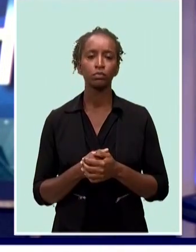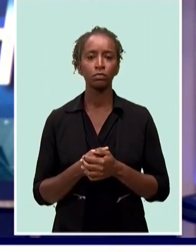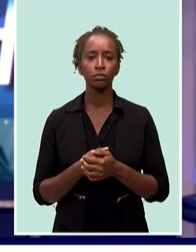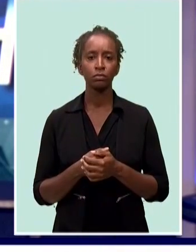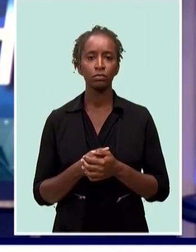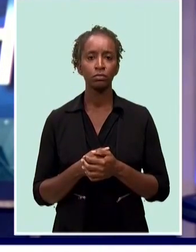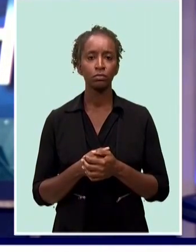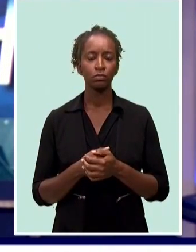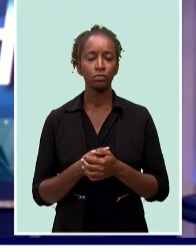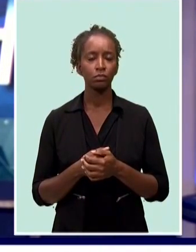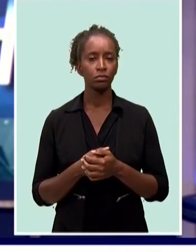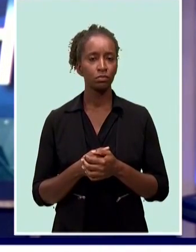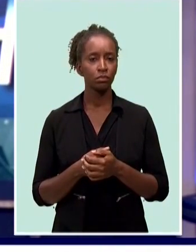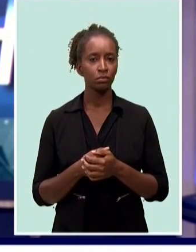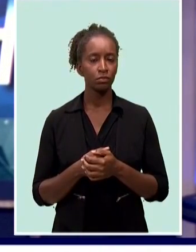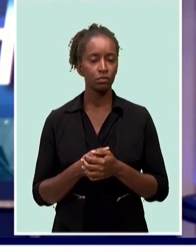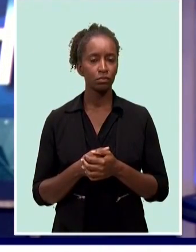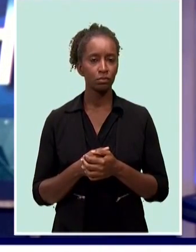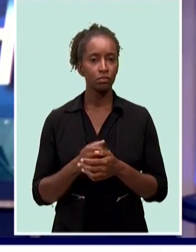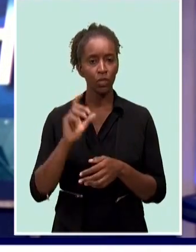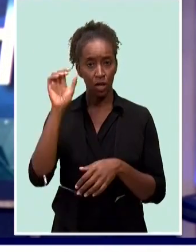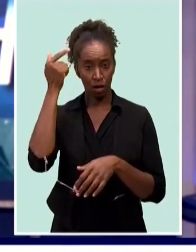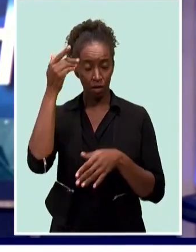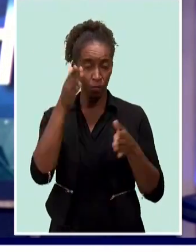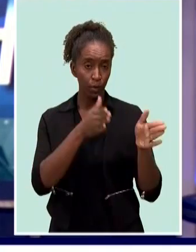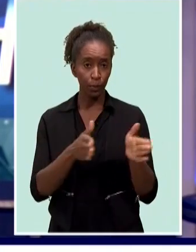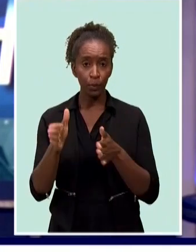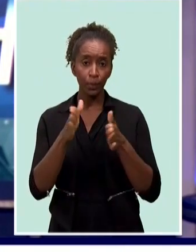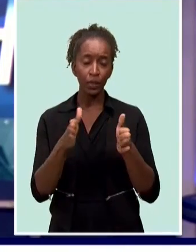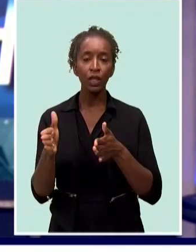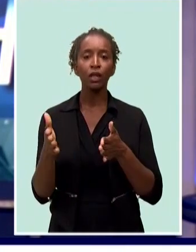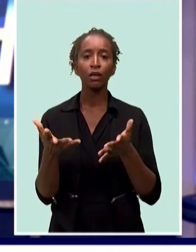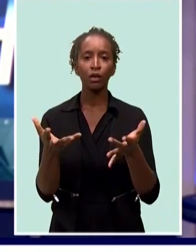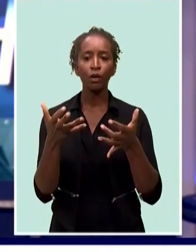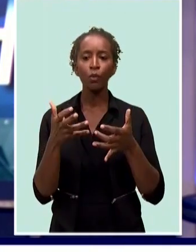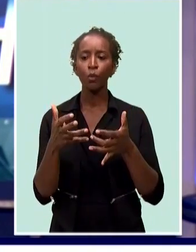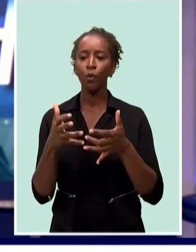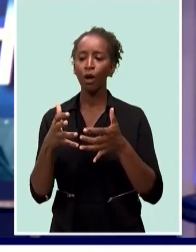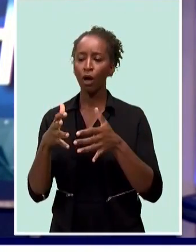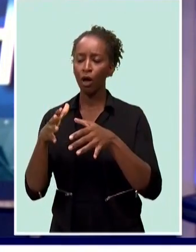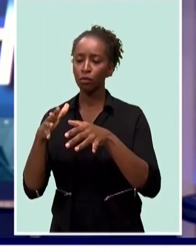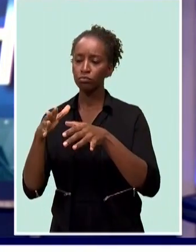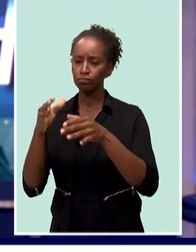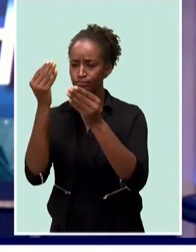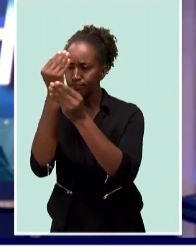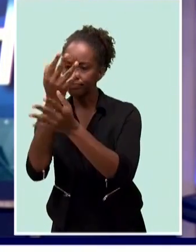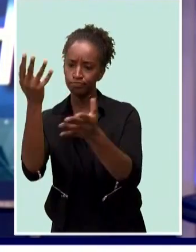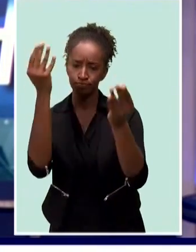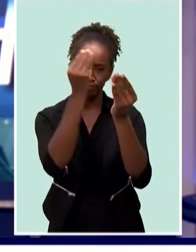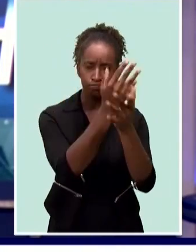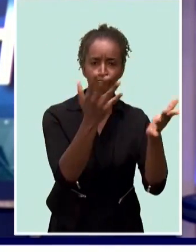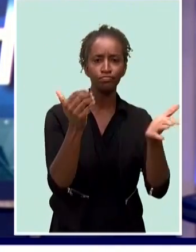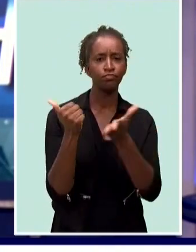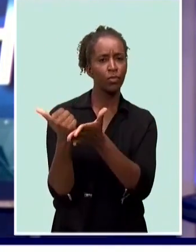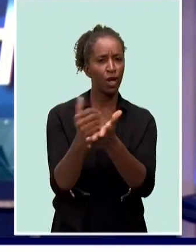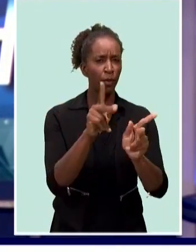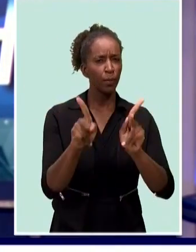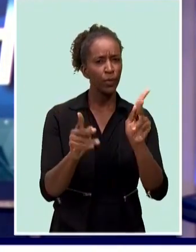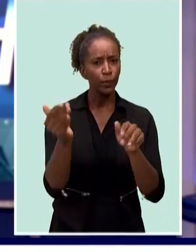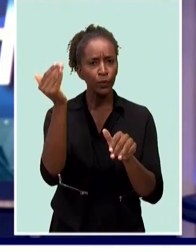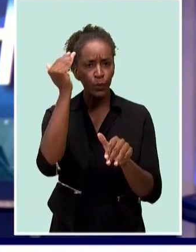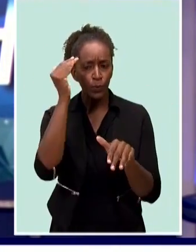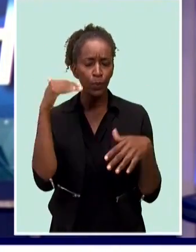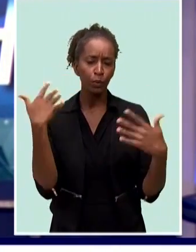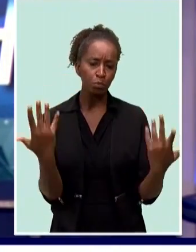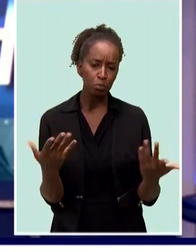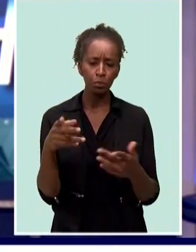Upper House. She says government is planning to intensify its public relations program aimed at educating Barbadians about things like when the